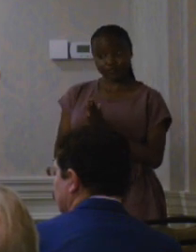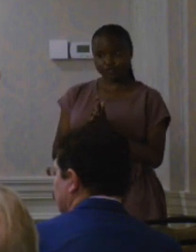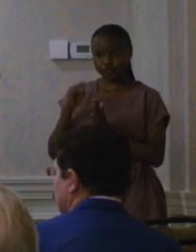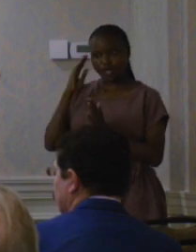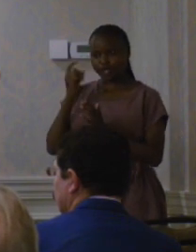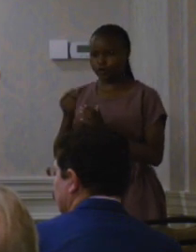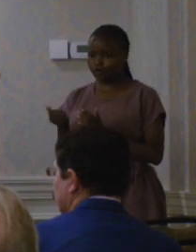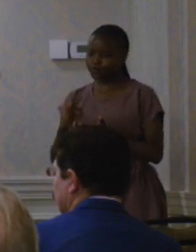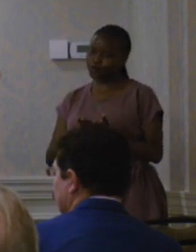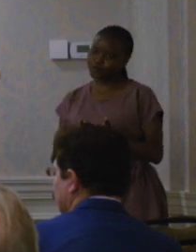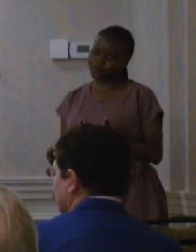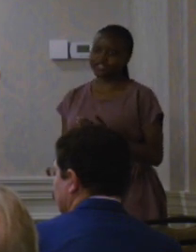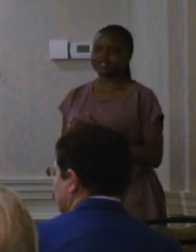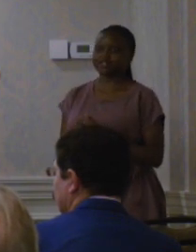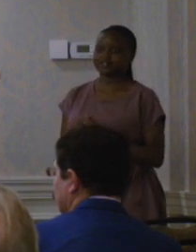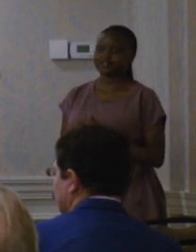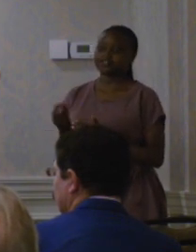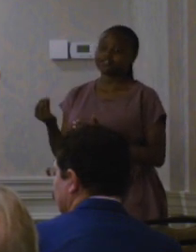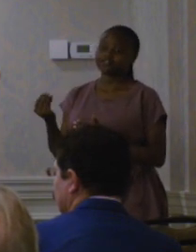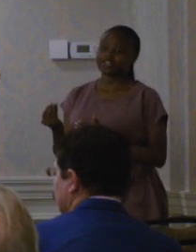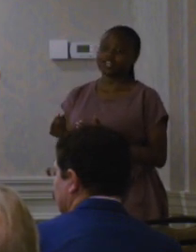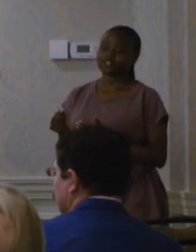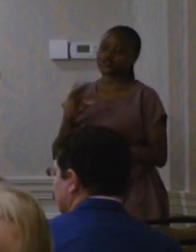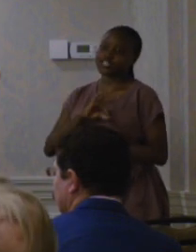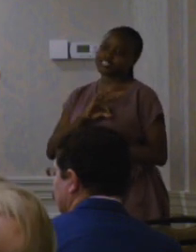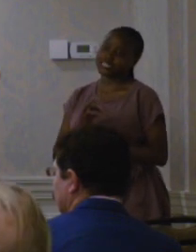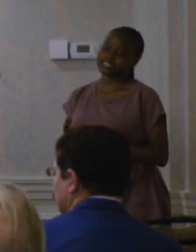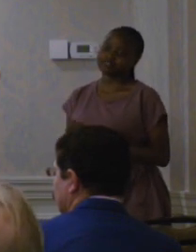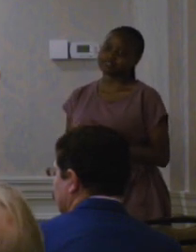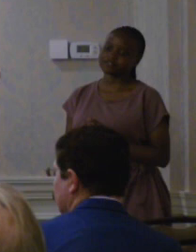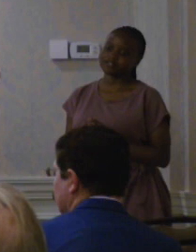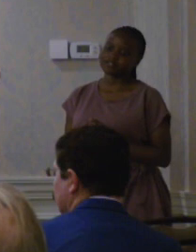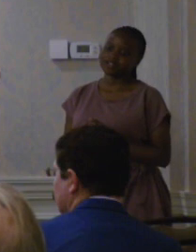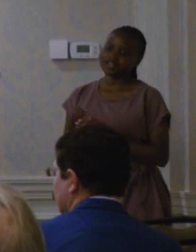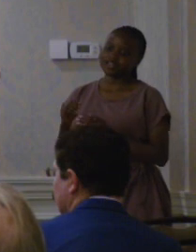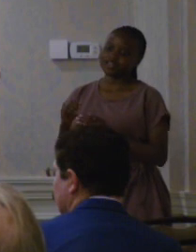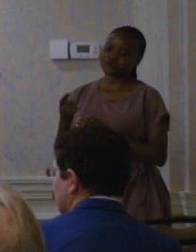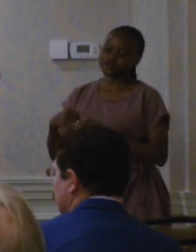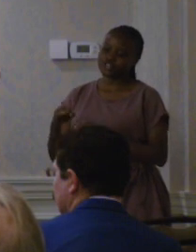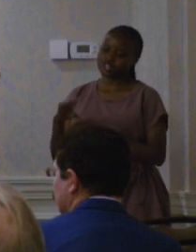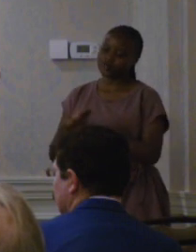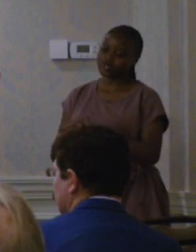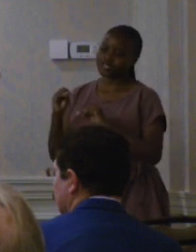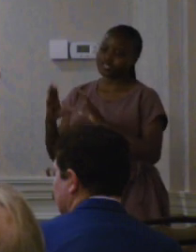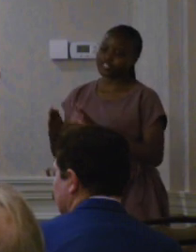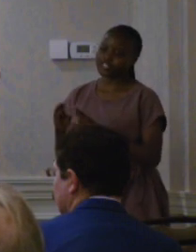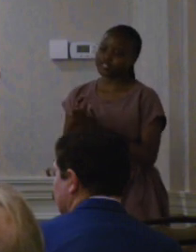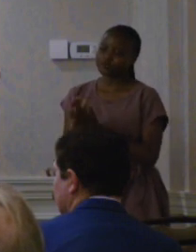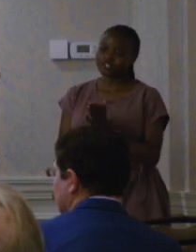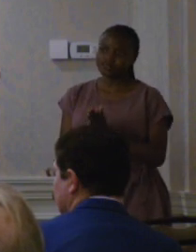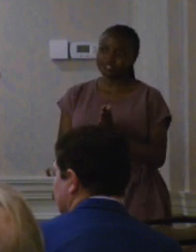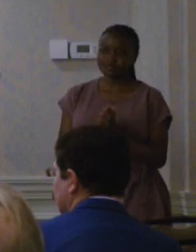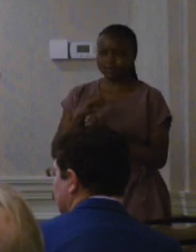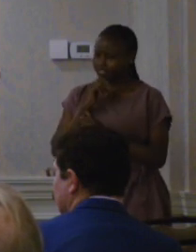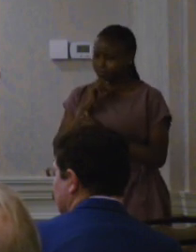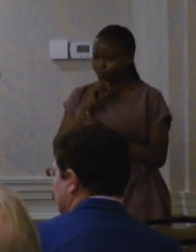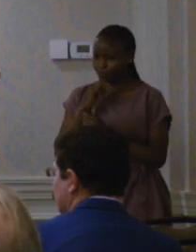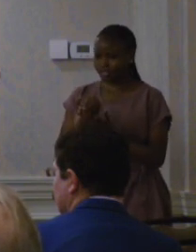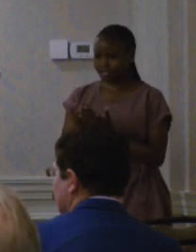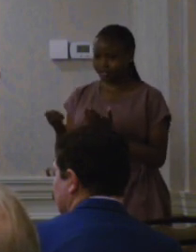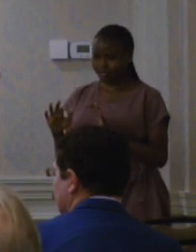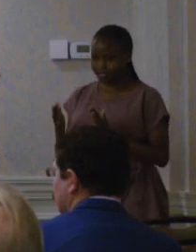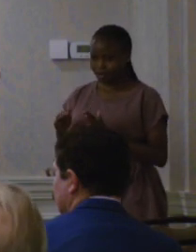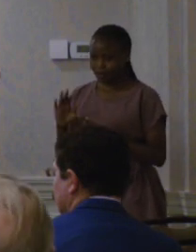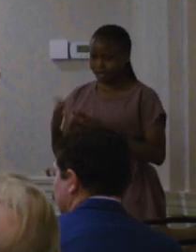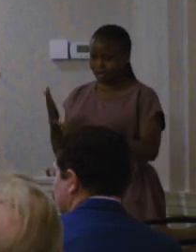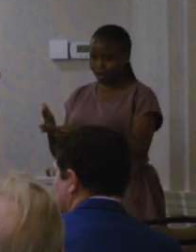failed financial incentive attempts to get teachers to be motivated, but I'm curious about what the evidence base is and how we can